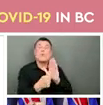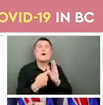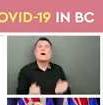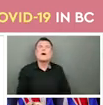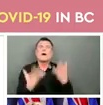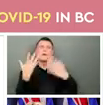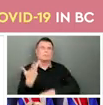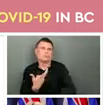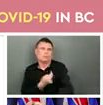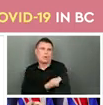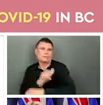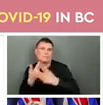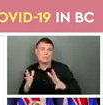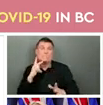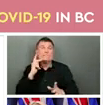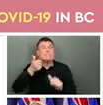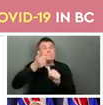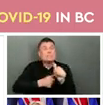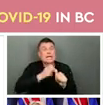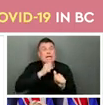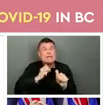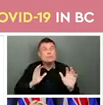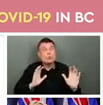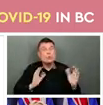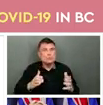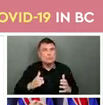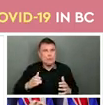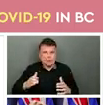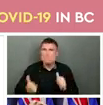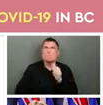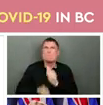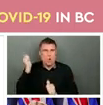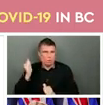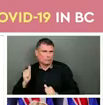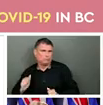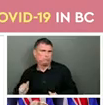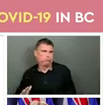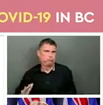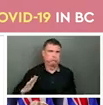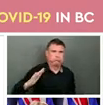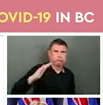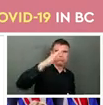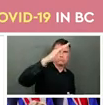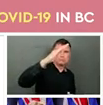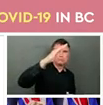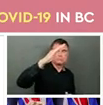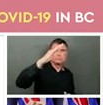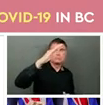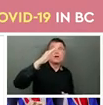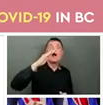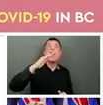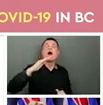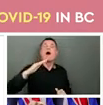rapidly. But as younger people were immunized, that leveled off a little sooner in each successive